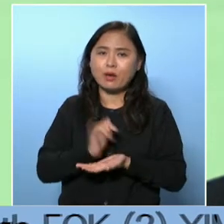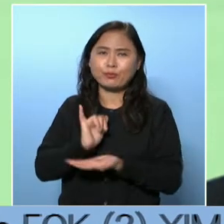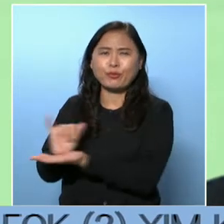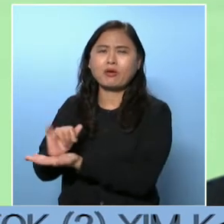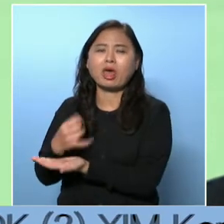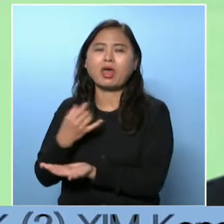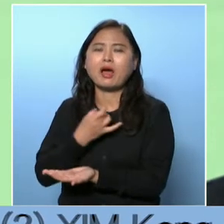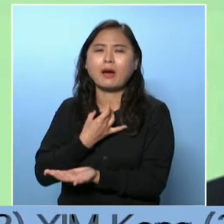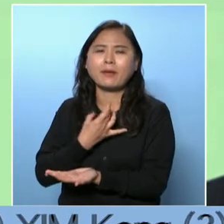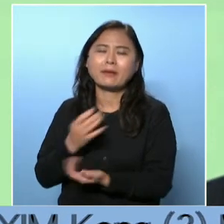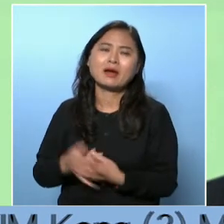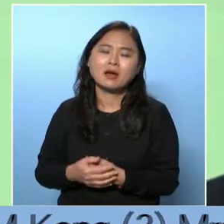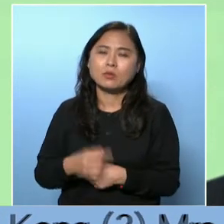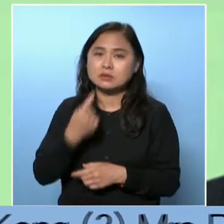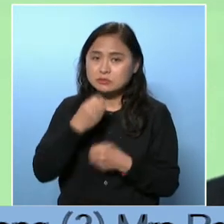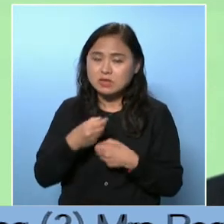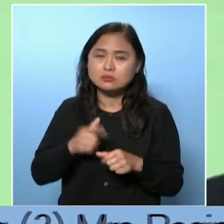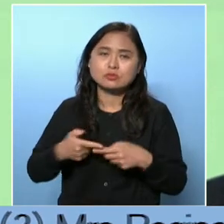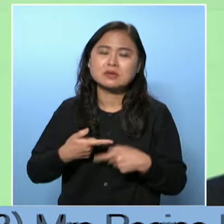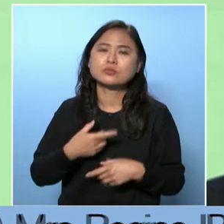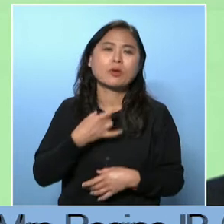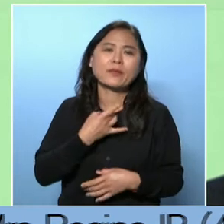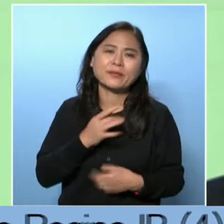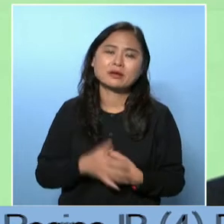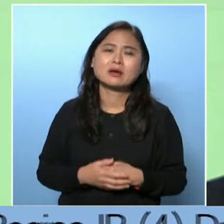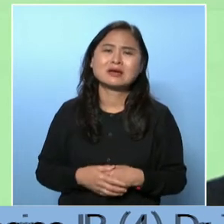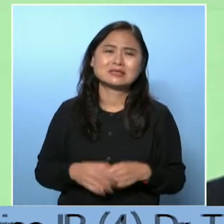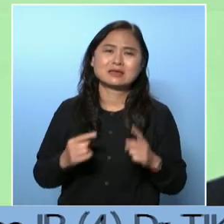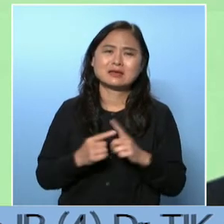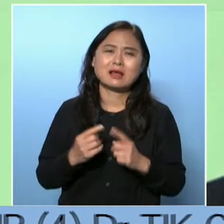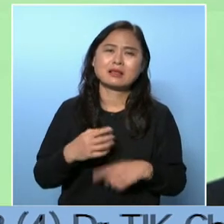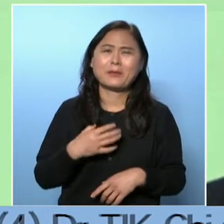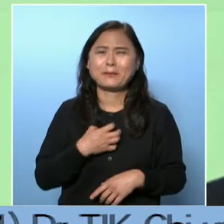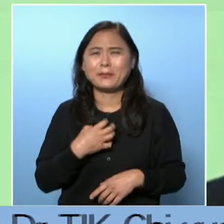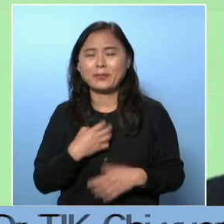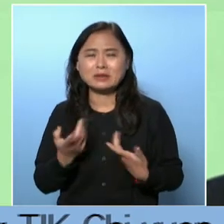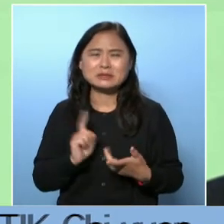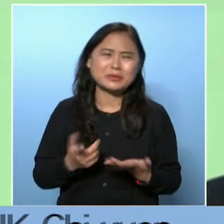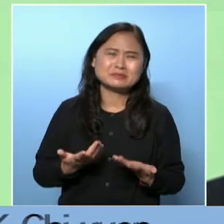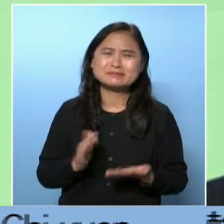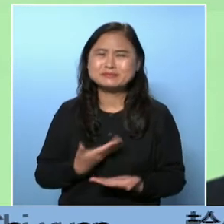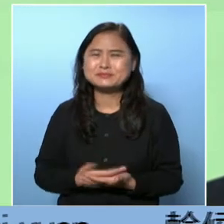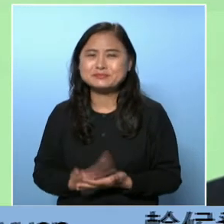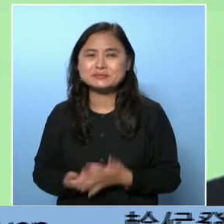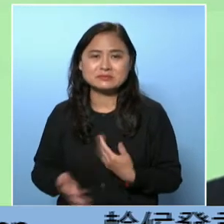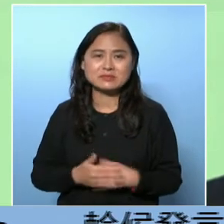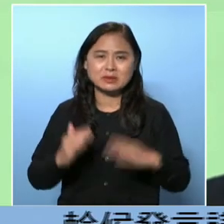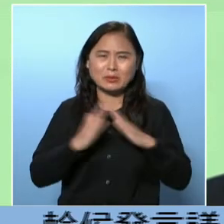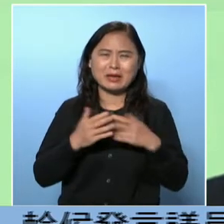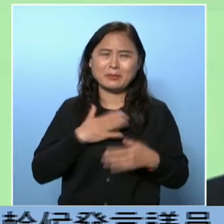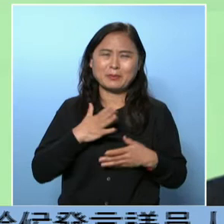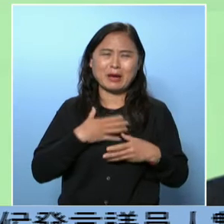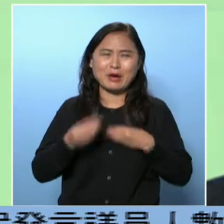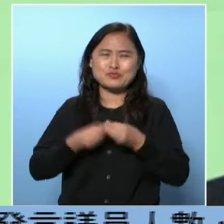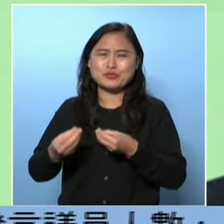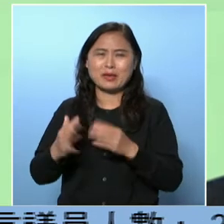home before they can go to the testing center or the hospitals and so on. They are very worried because they don't know what